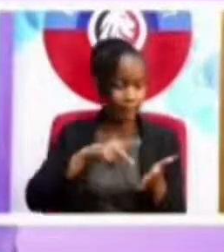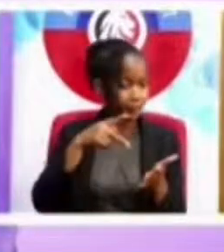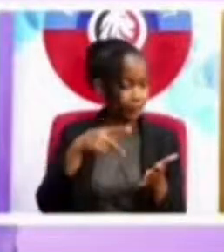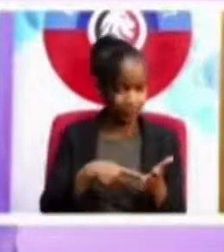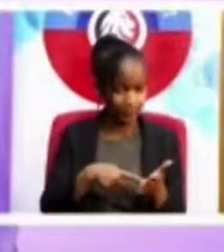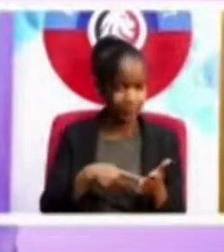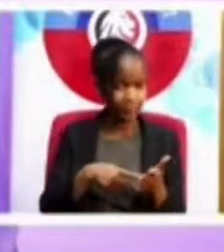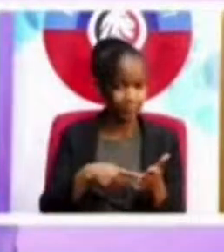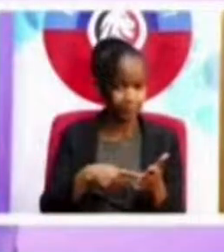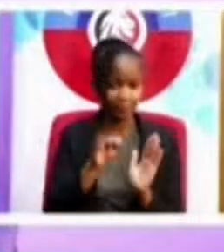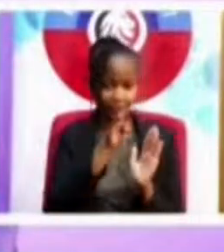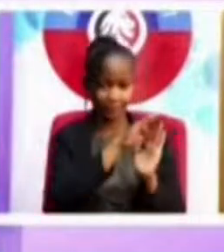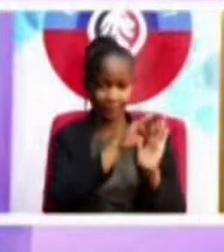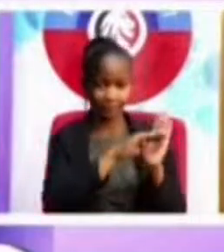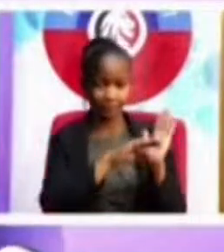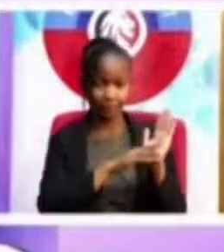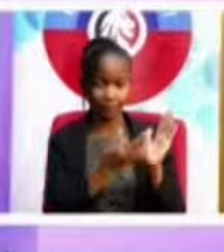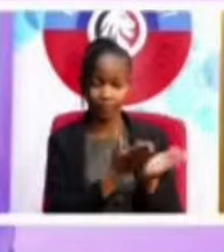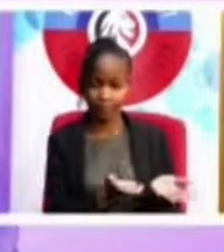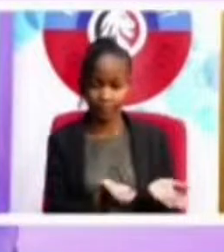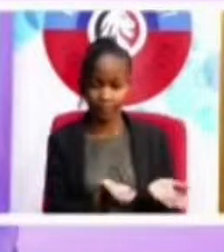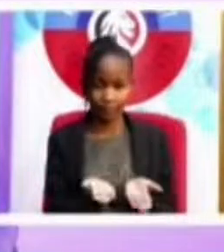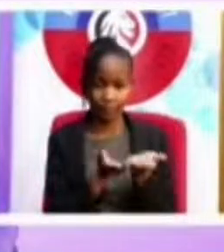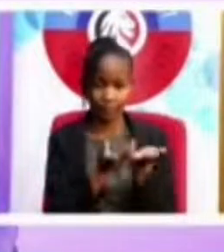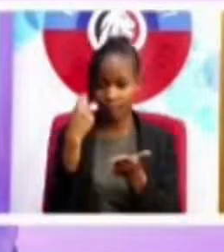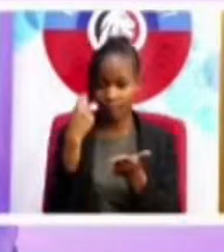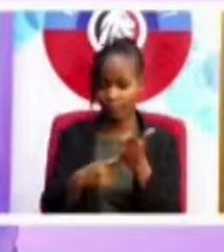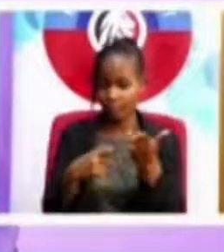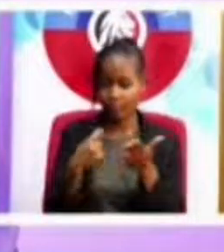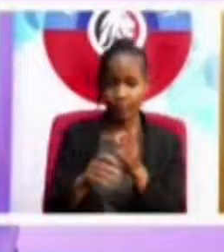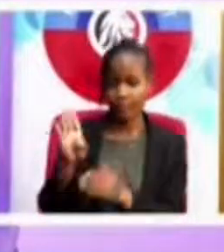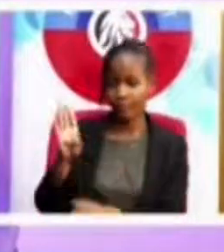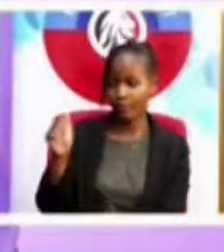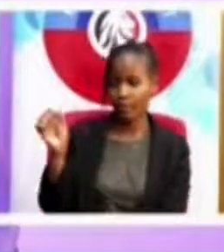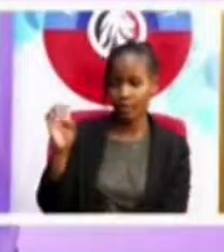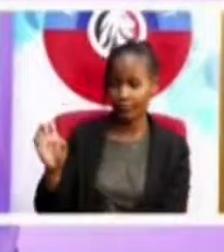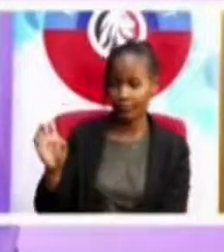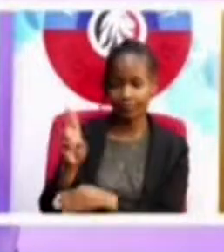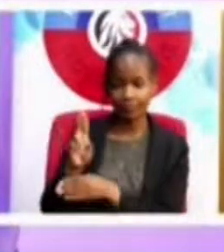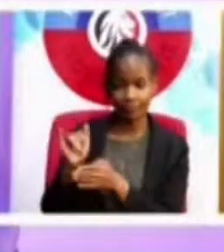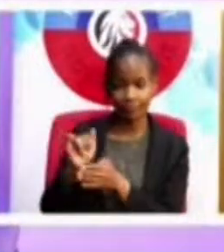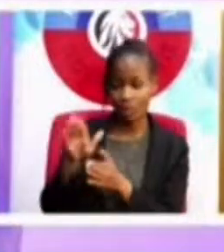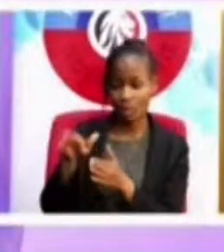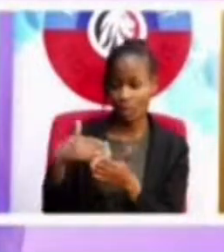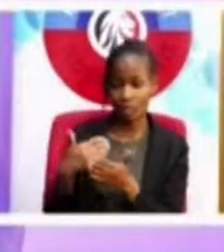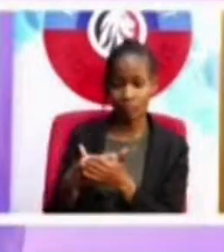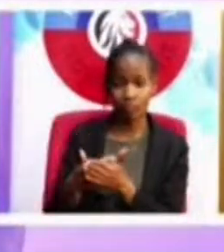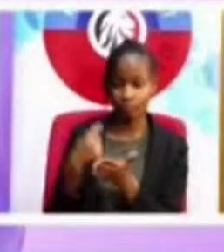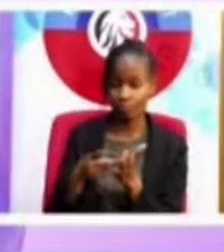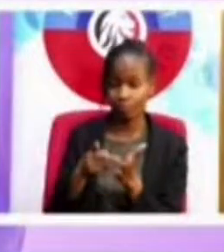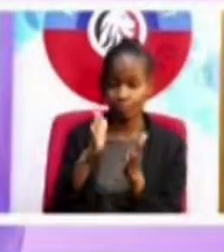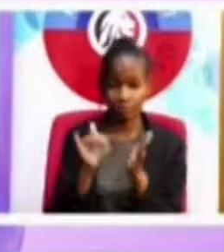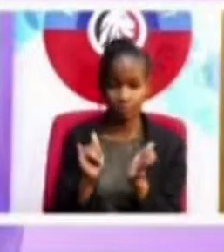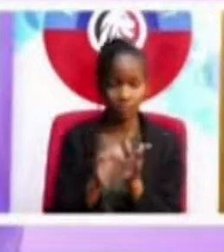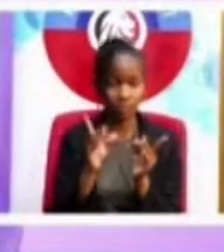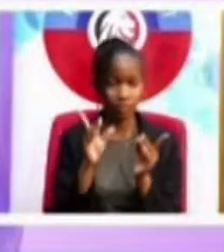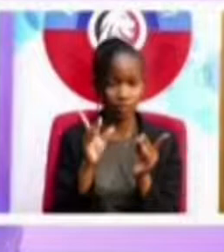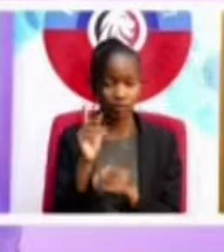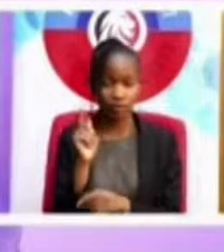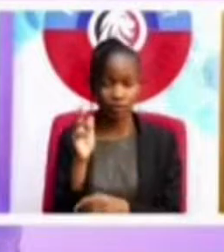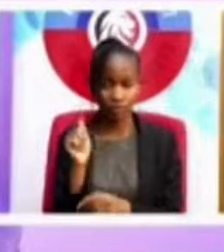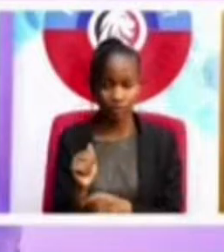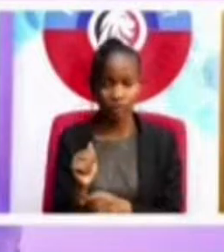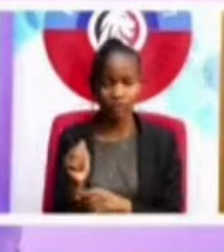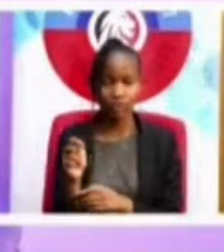program of enhancing the tax base. We are actually using all that taxpayer data we can get, mining all the data